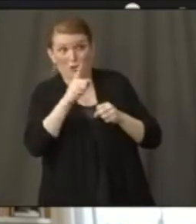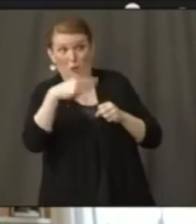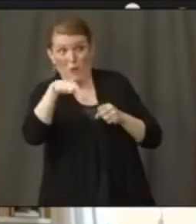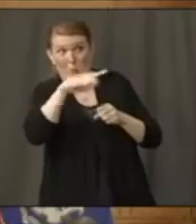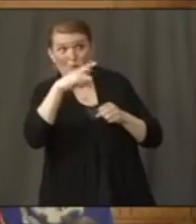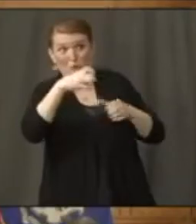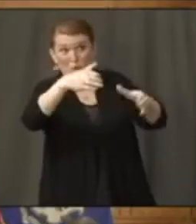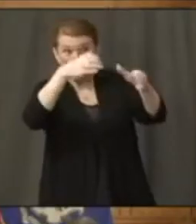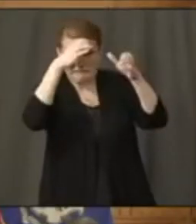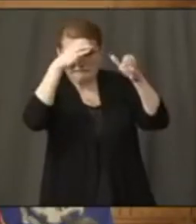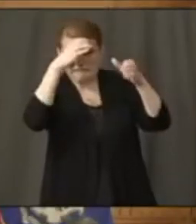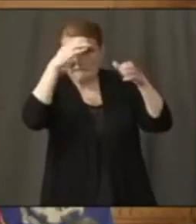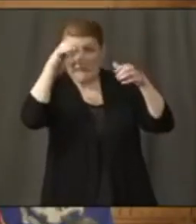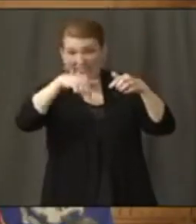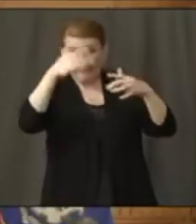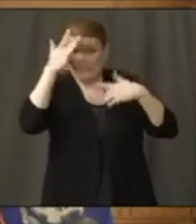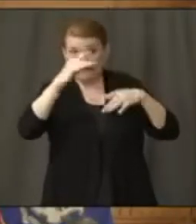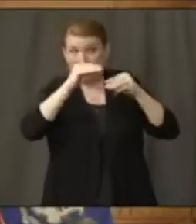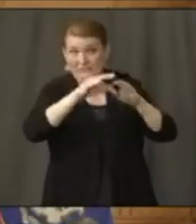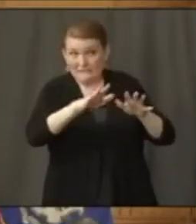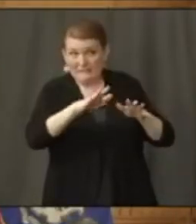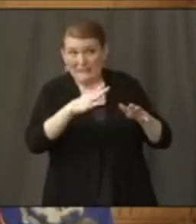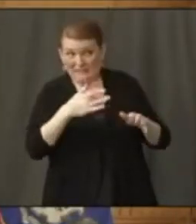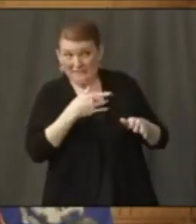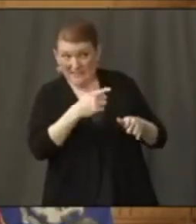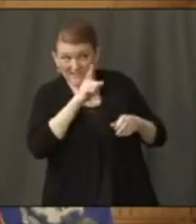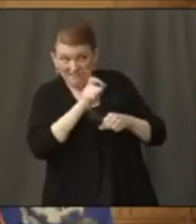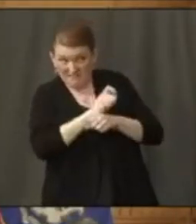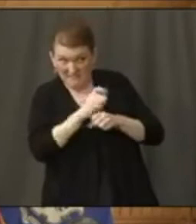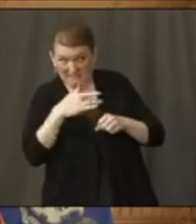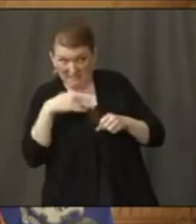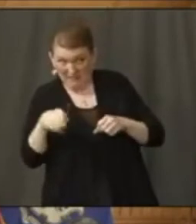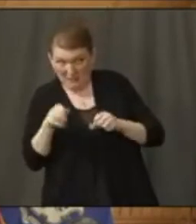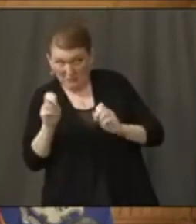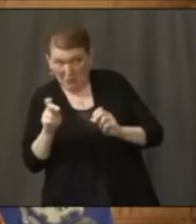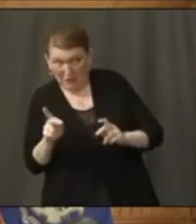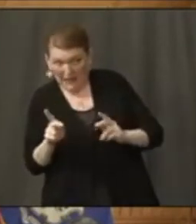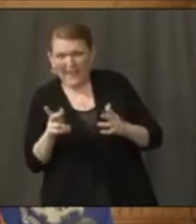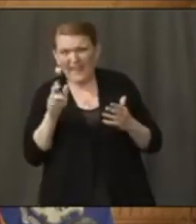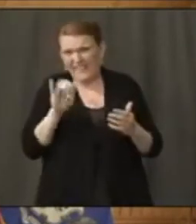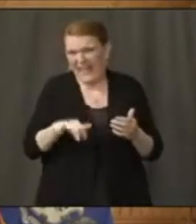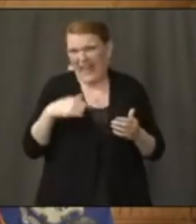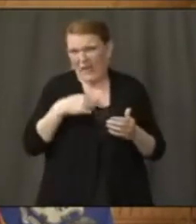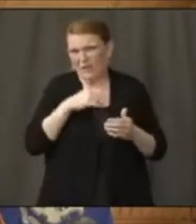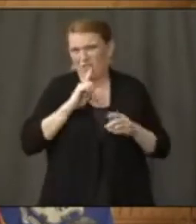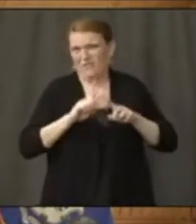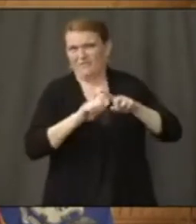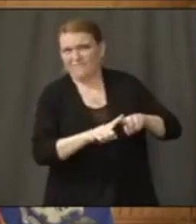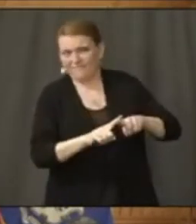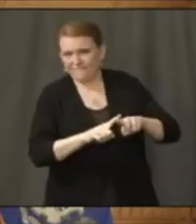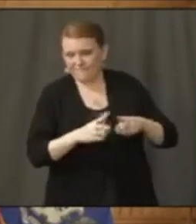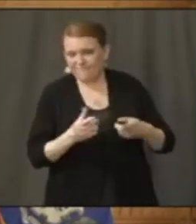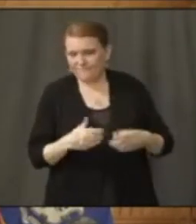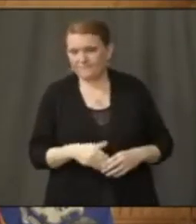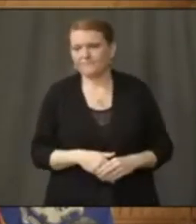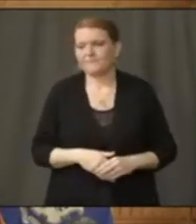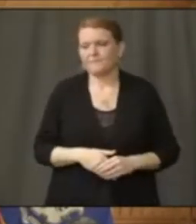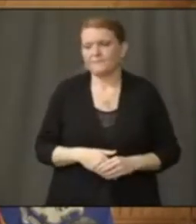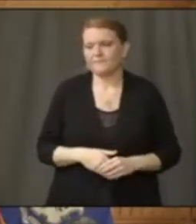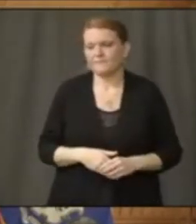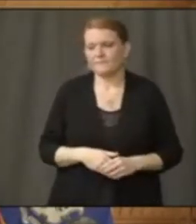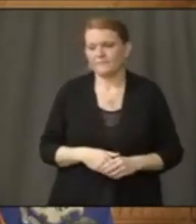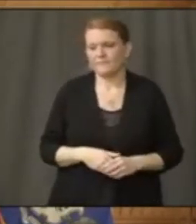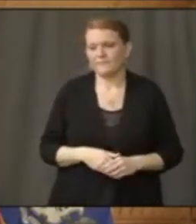and I agree with the good senator. You know, every business, whether you're a hair salon or a nail salon or a restaurant, you know, you make